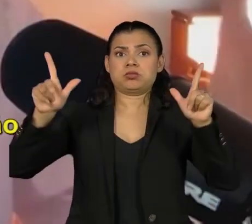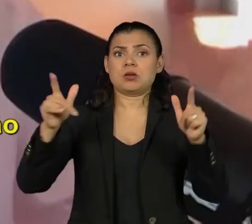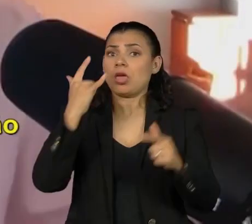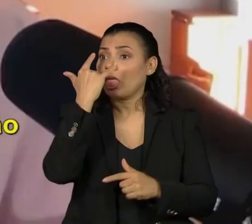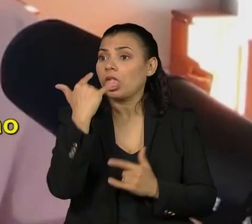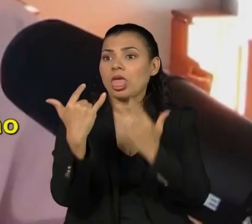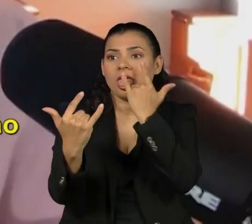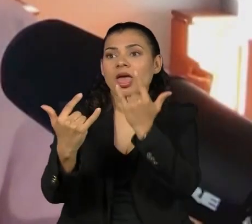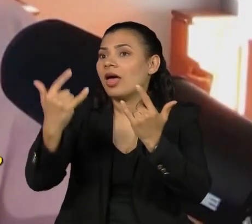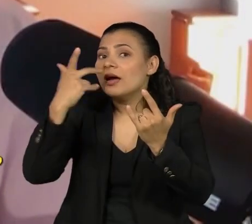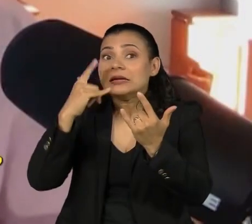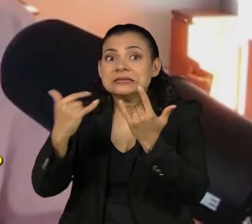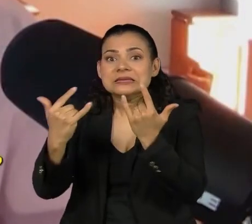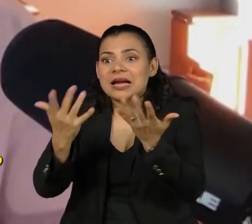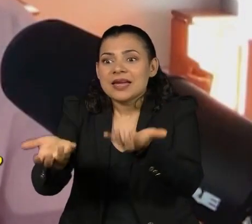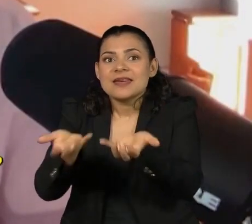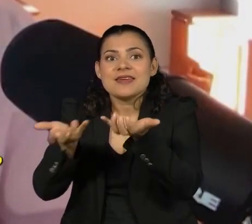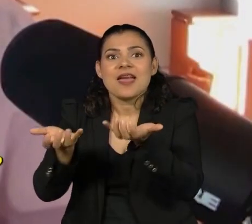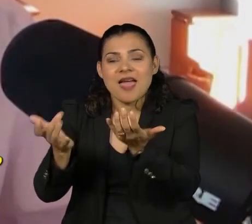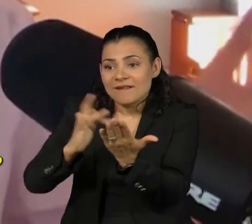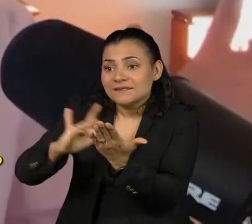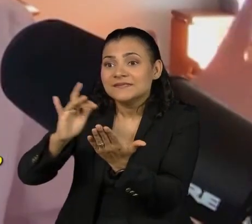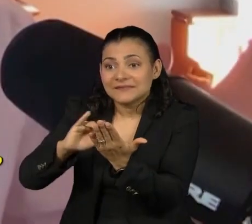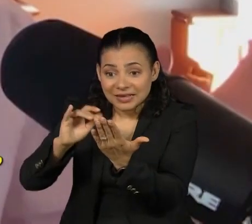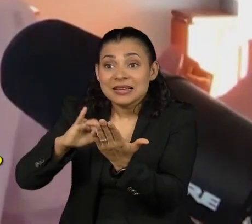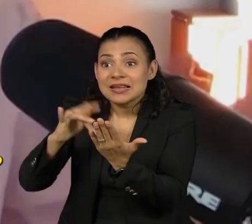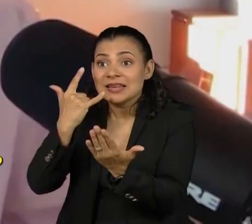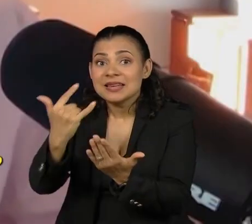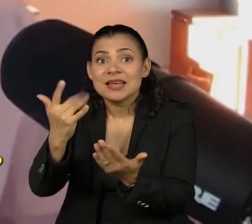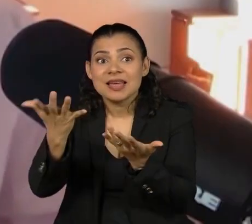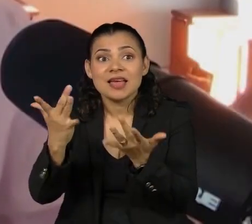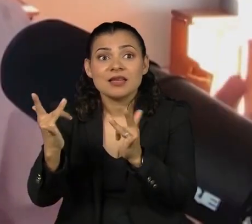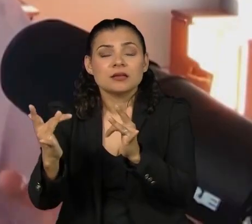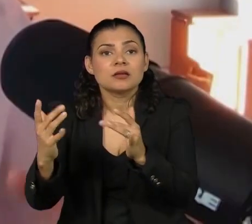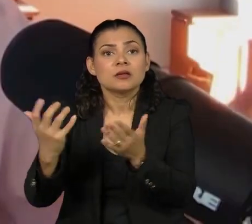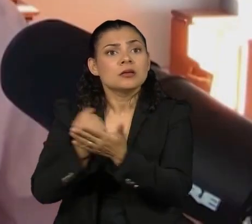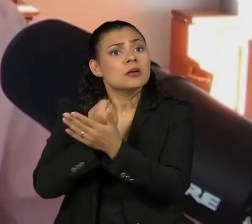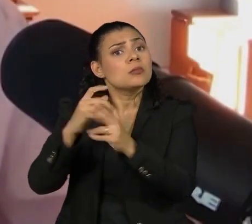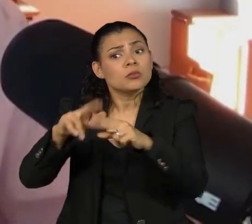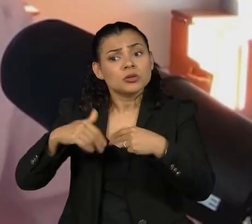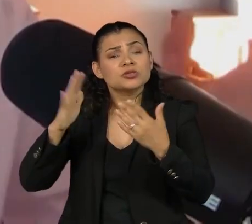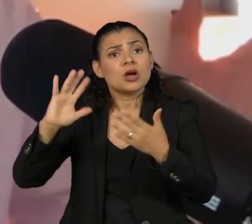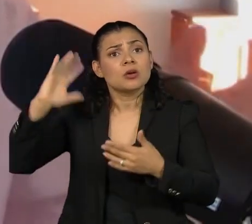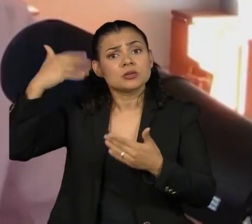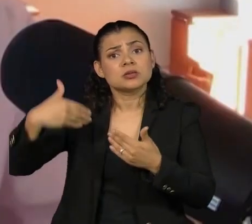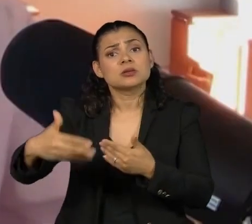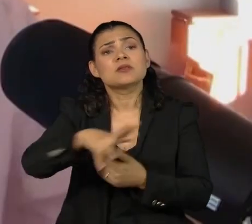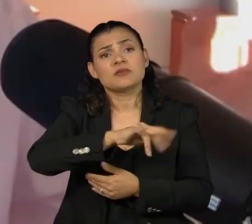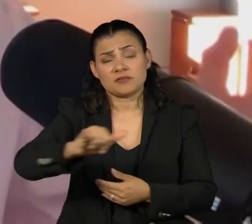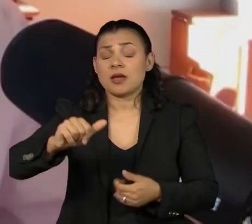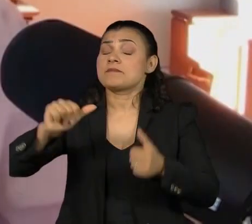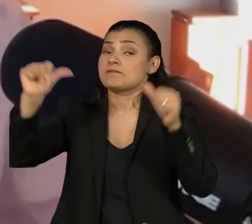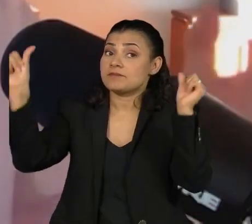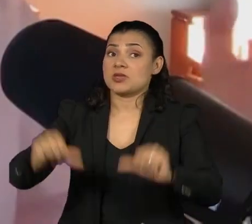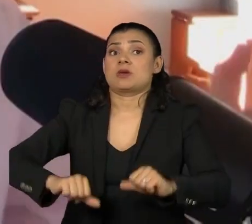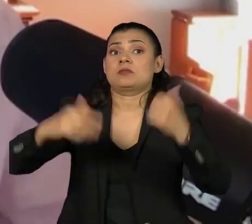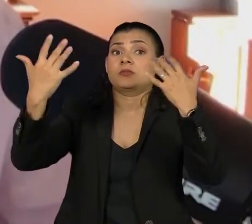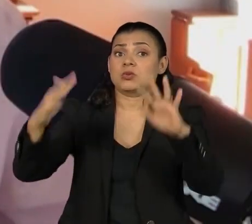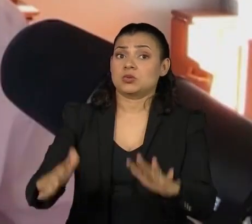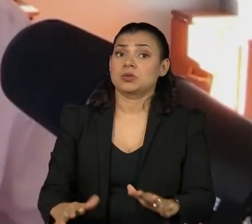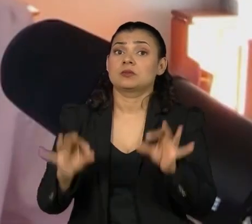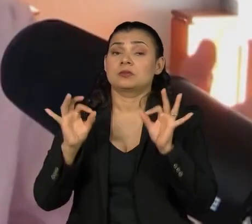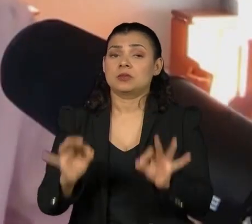incredibly enticing, that a lot of boys are just going to disappear. That's already happening, but it's going to speed up. They'll just do that